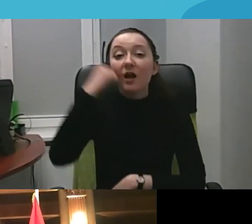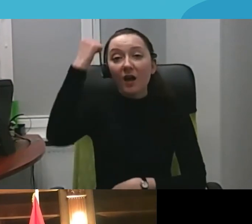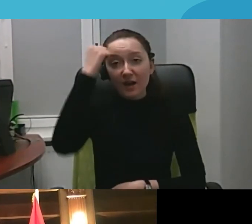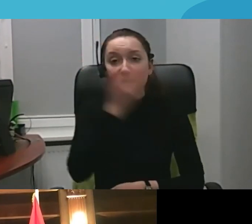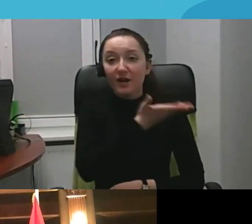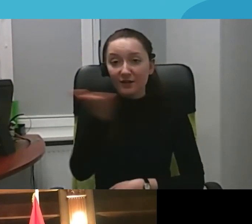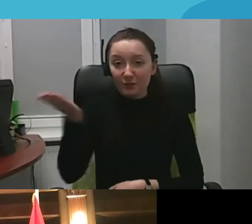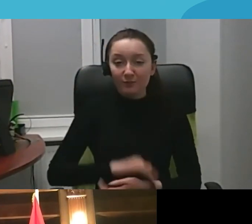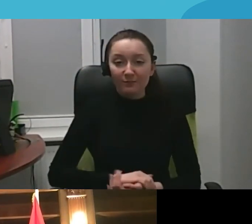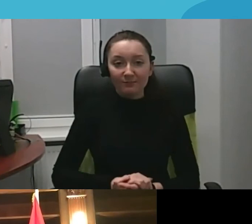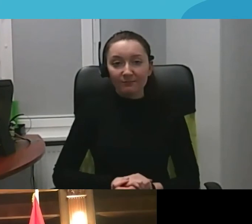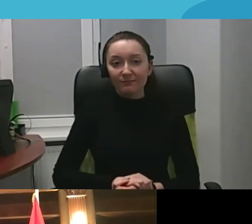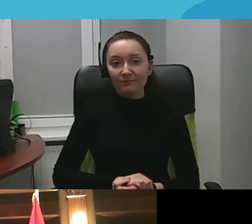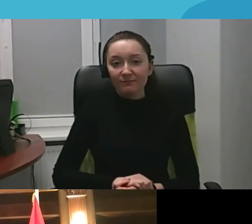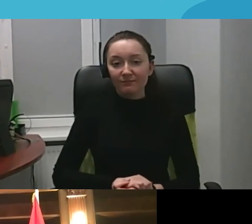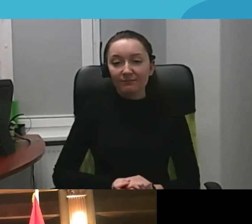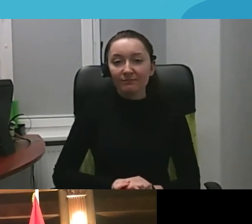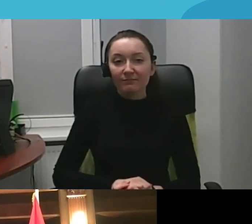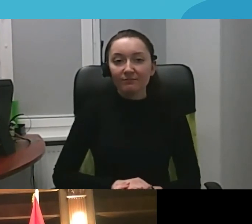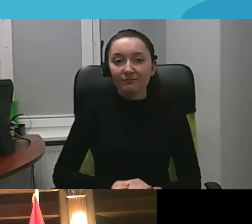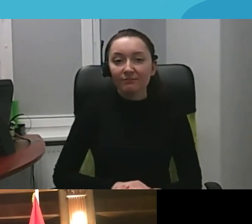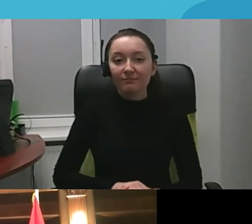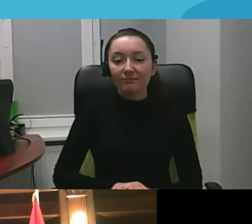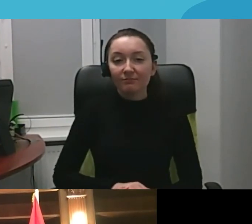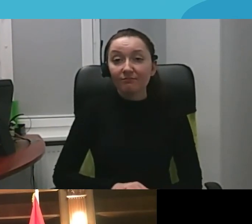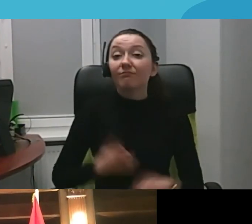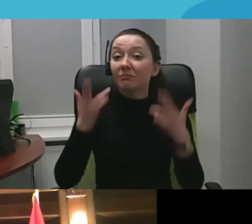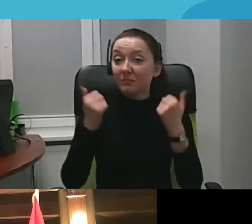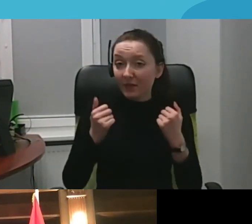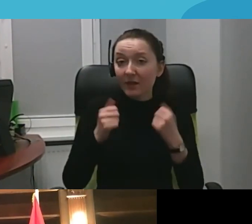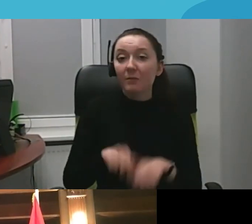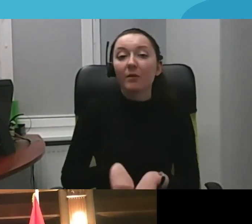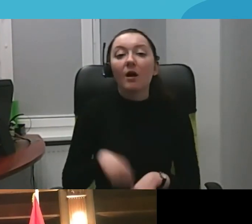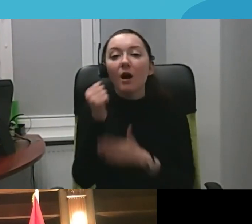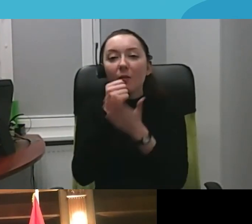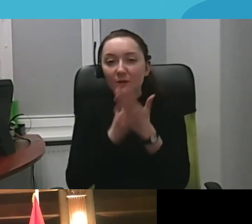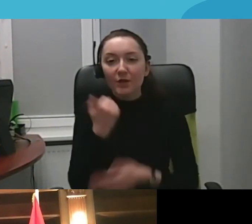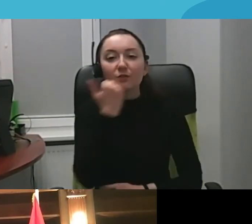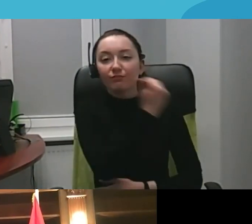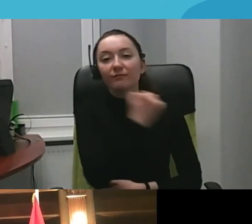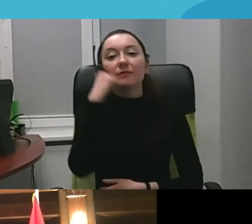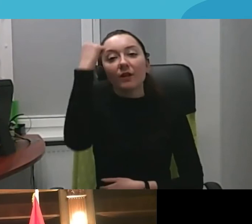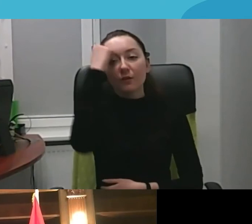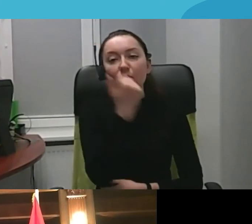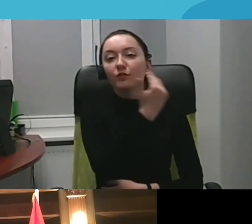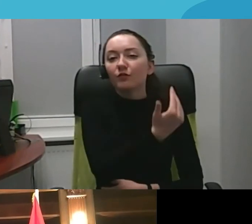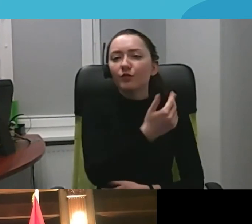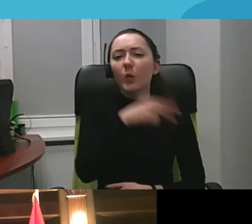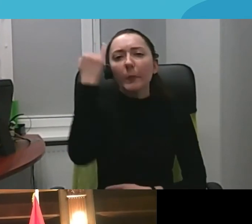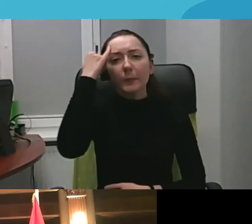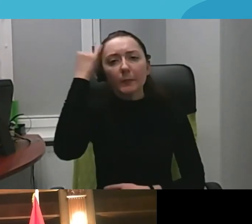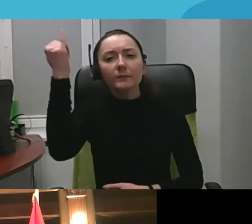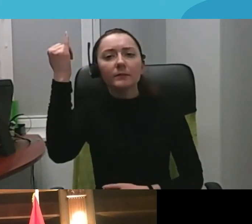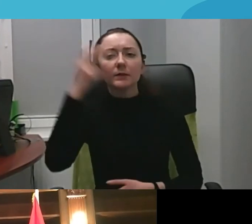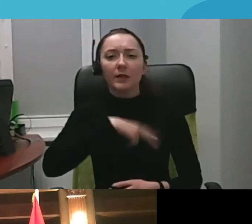right. Yes, absolutely, Ambassador. Thank you. Thank you for your leadership of Canada